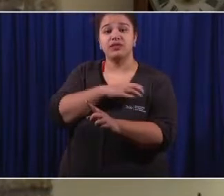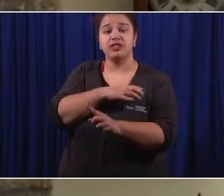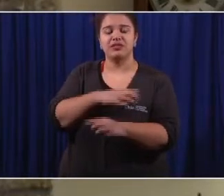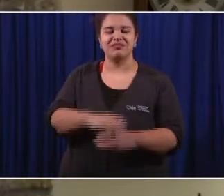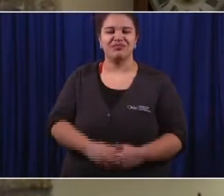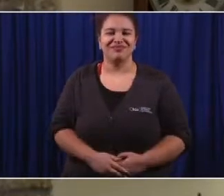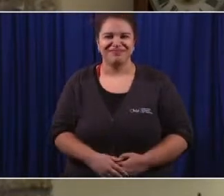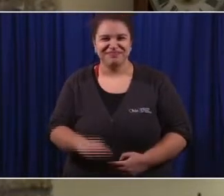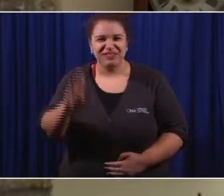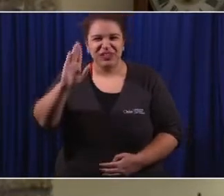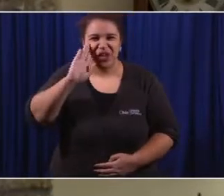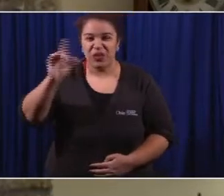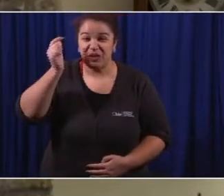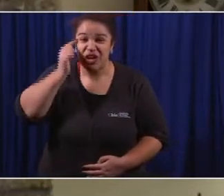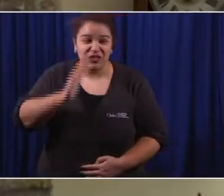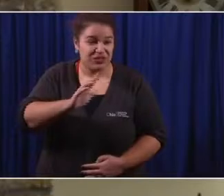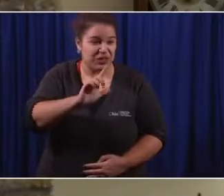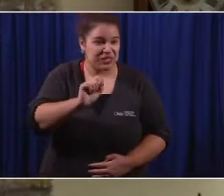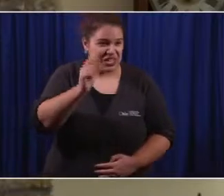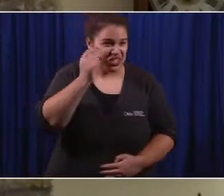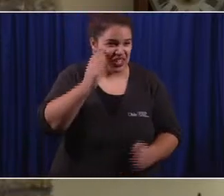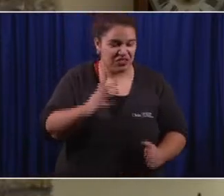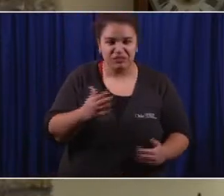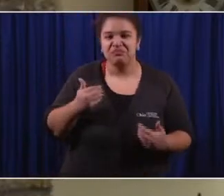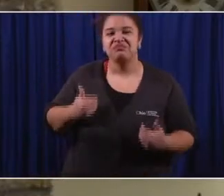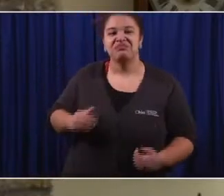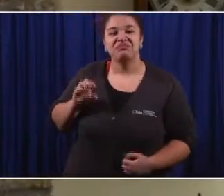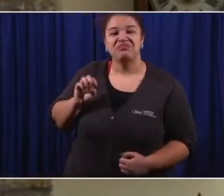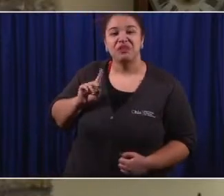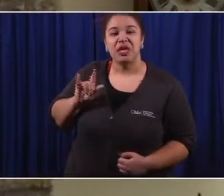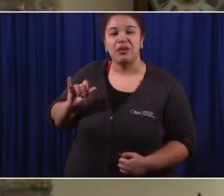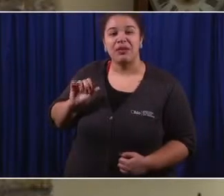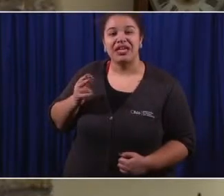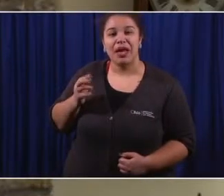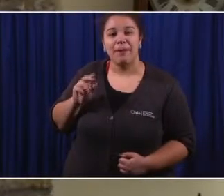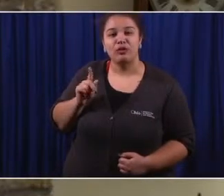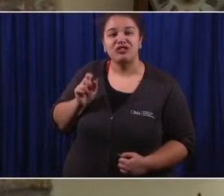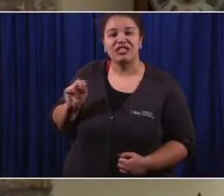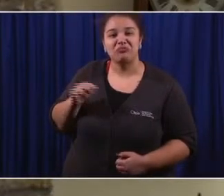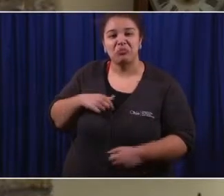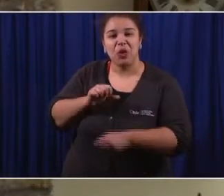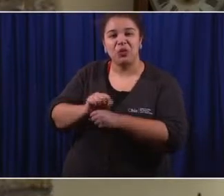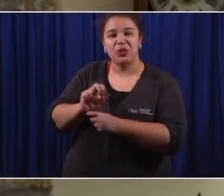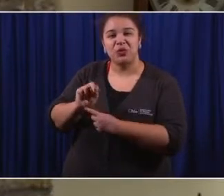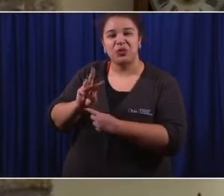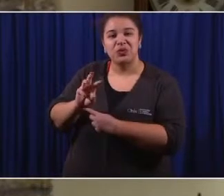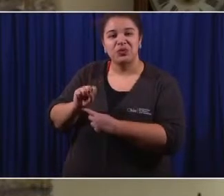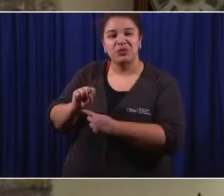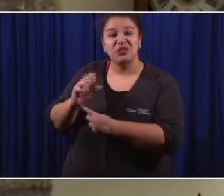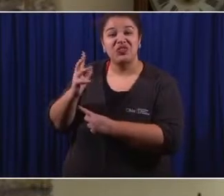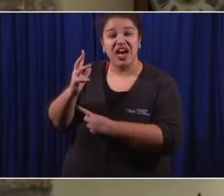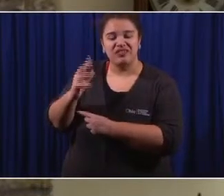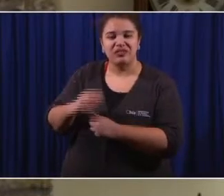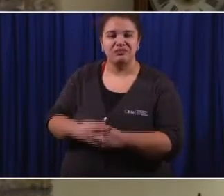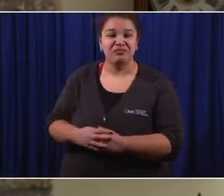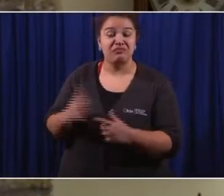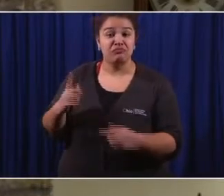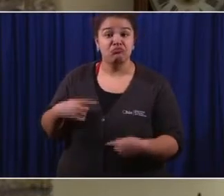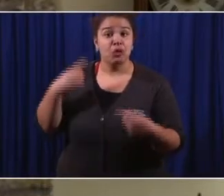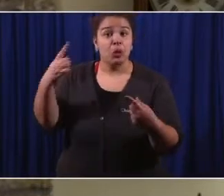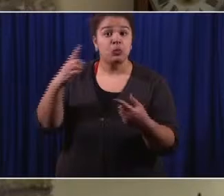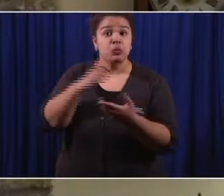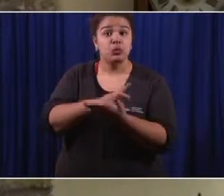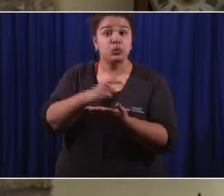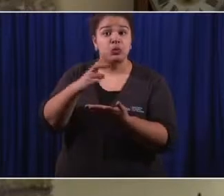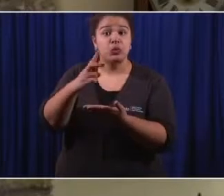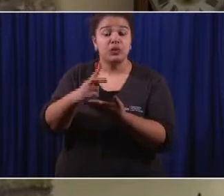Hi, Governor and Lieutenant Governor. Emily Hamilton with News 5 here. For nearly 2 weeks, my colleagues and I have reported on